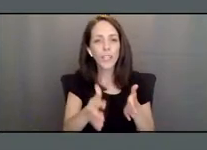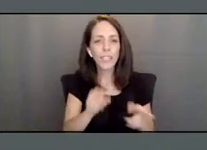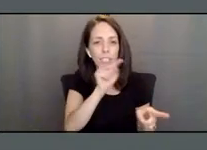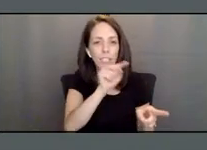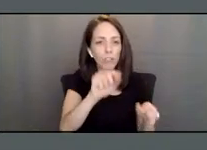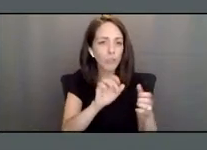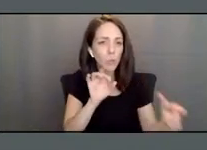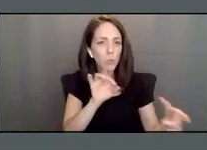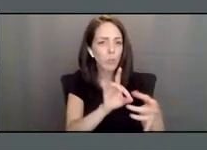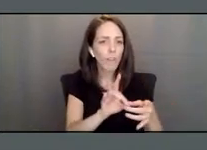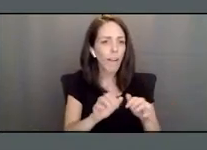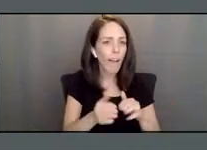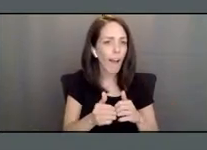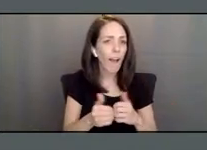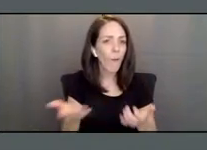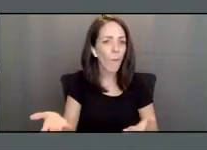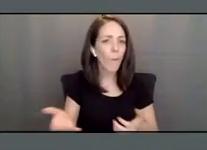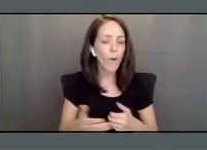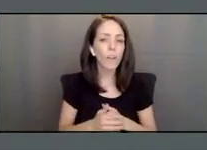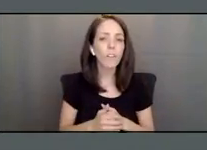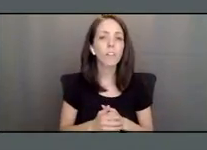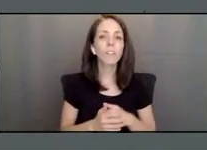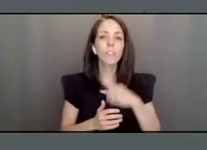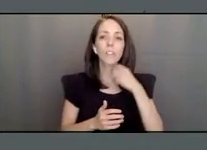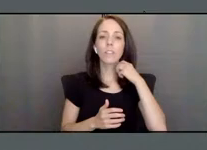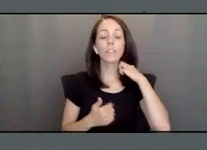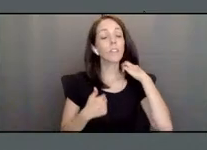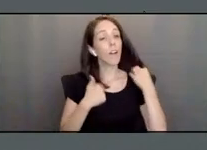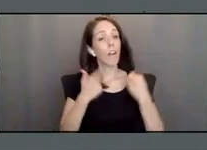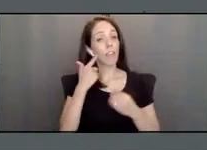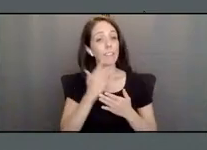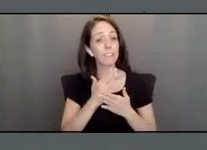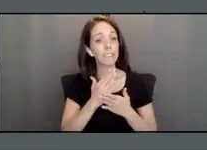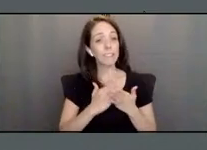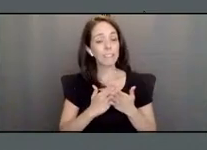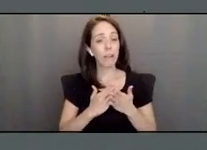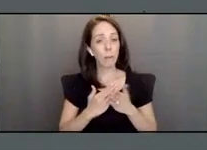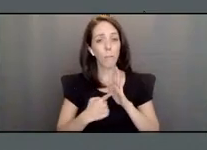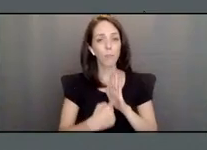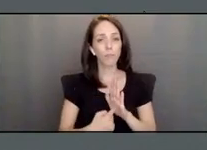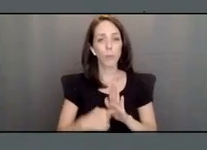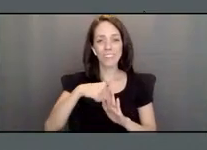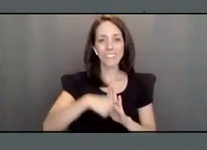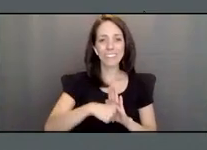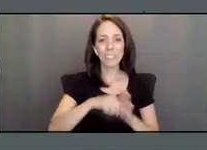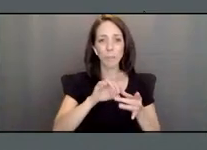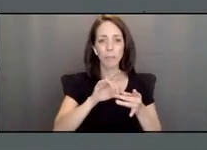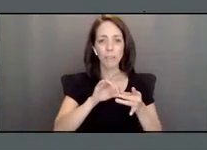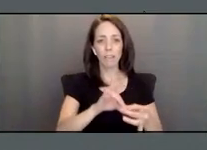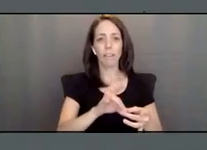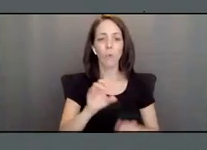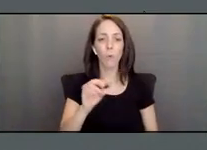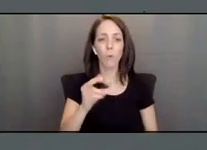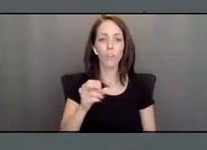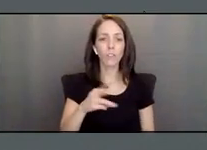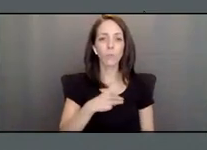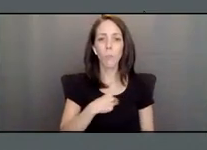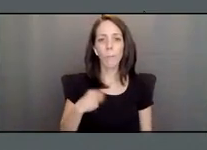that? I think that some of it is a reflection of the deep connections that OHSU members already have within the